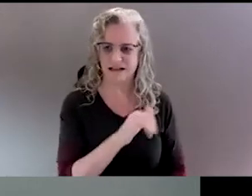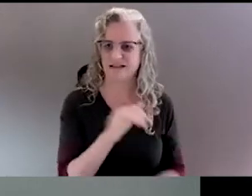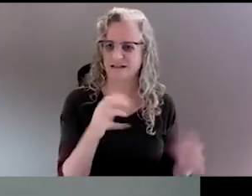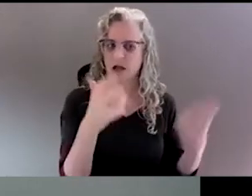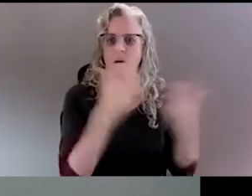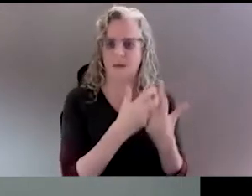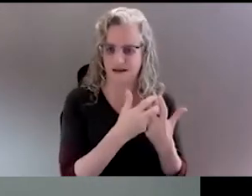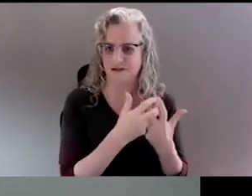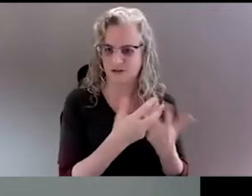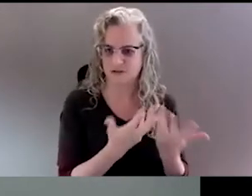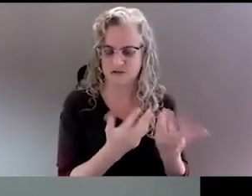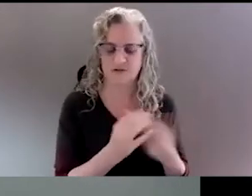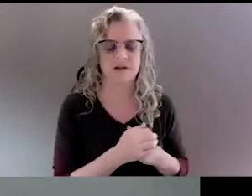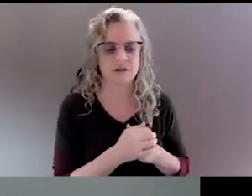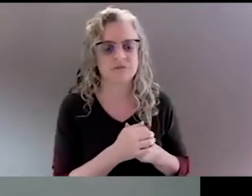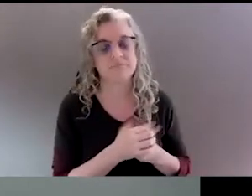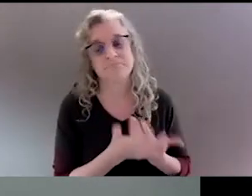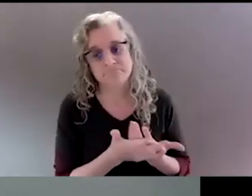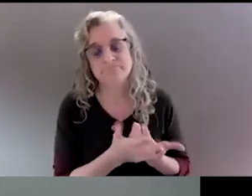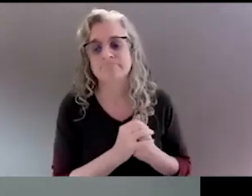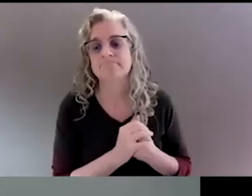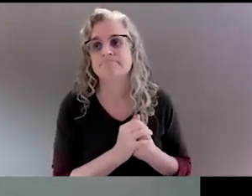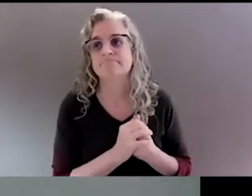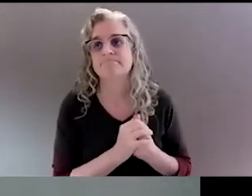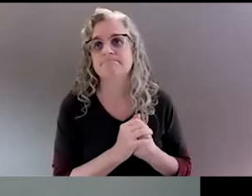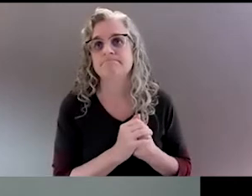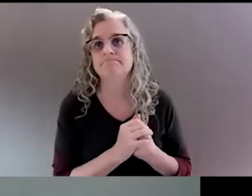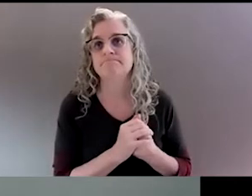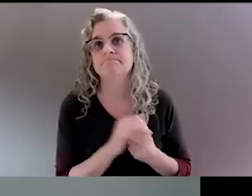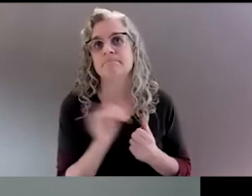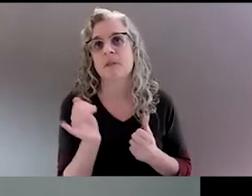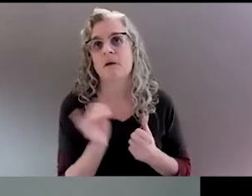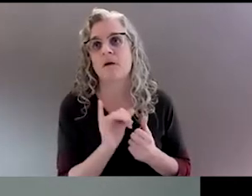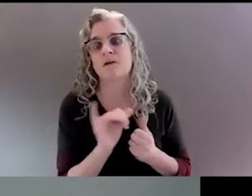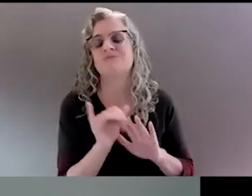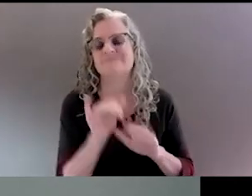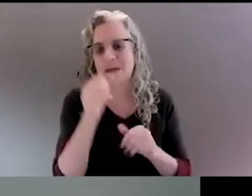I also had a coworker